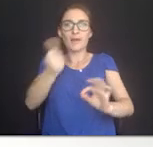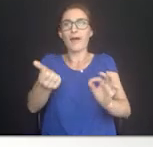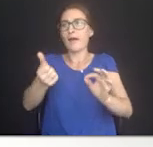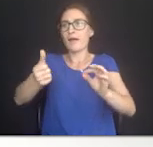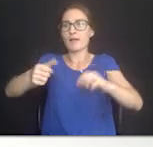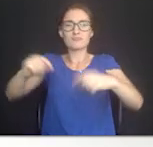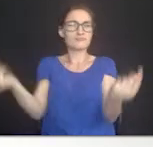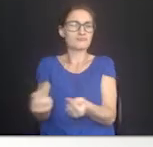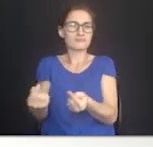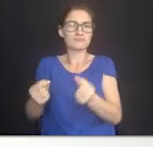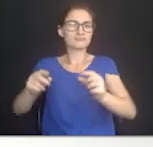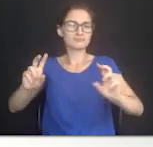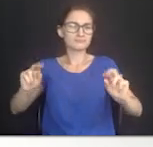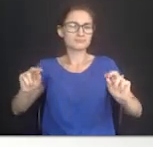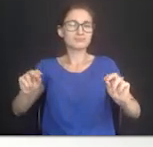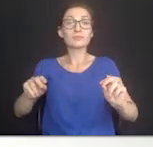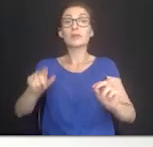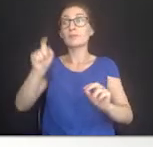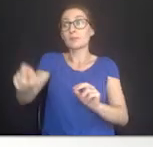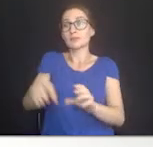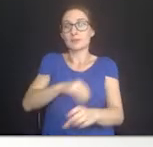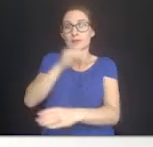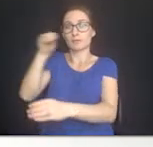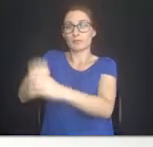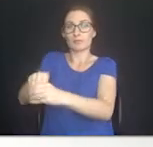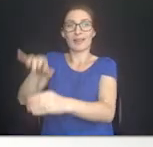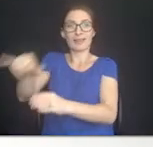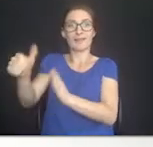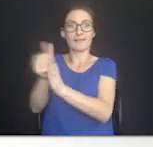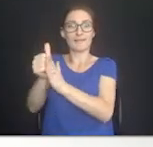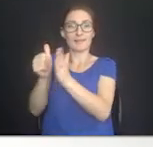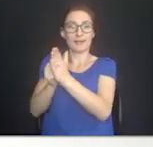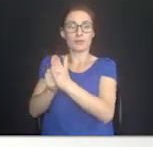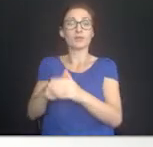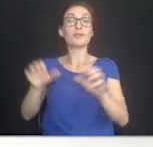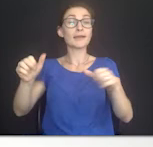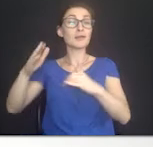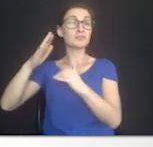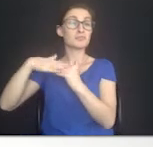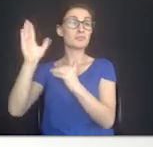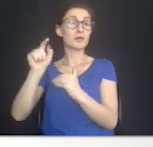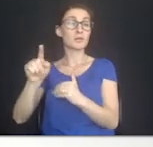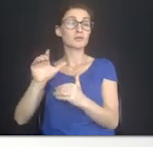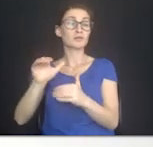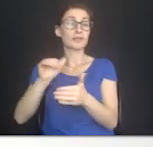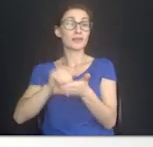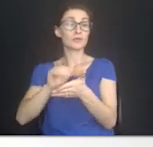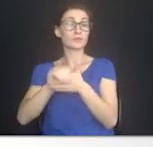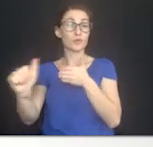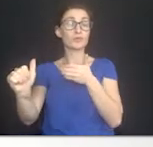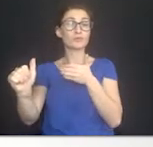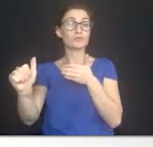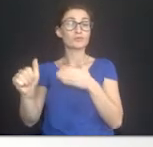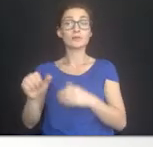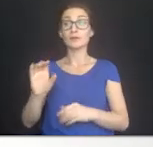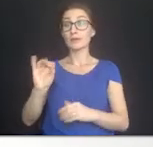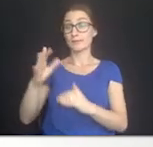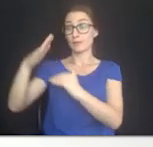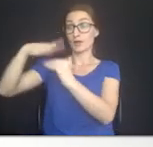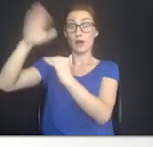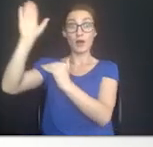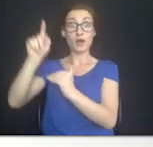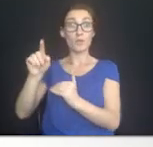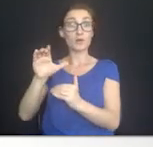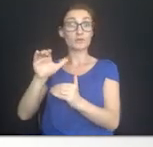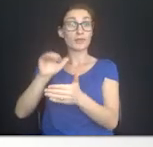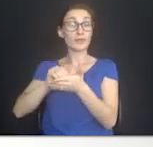have more than $100,000 if you so choose, but $100,000 is where the benefits are gonna get another restriction all over again,